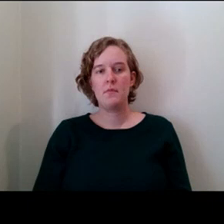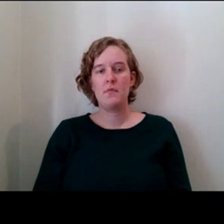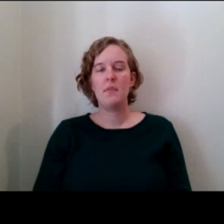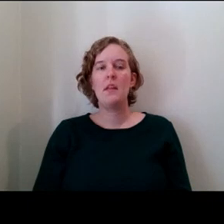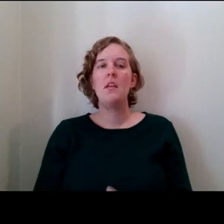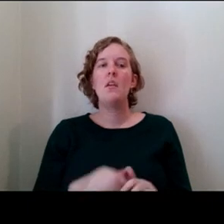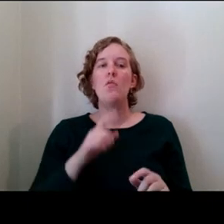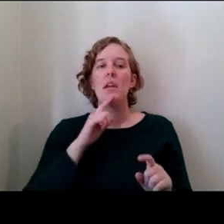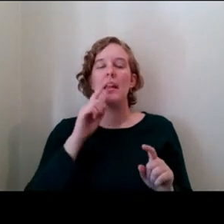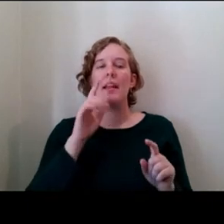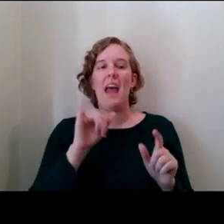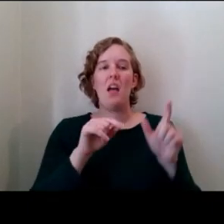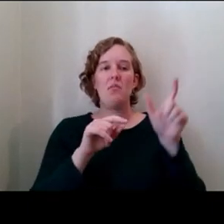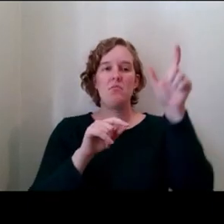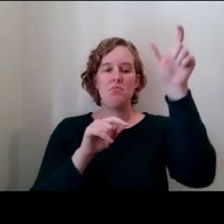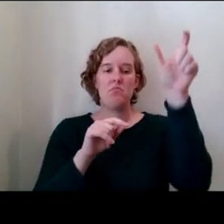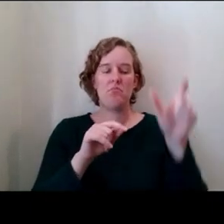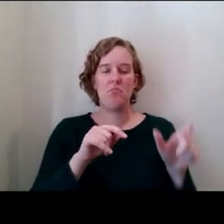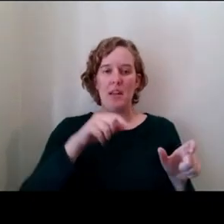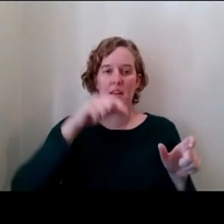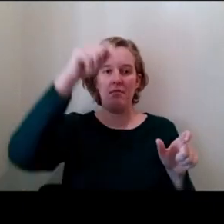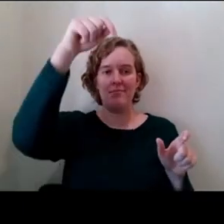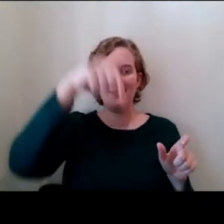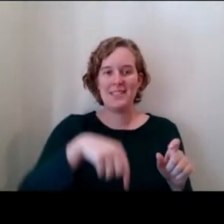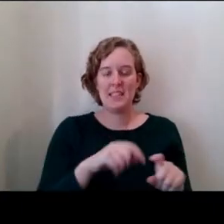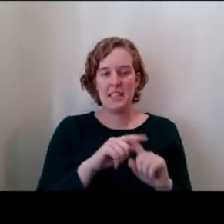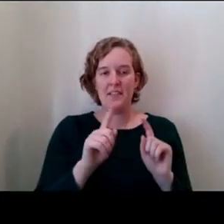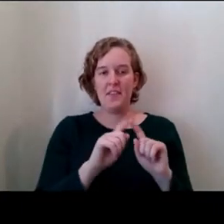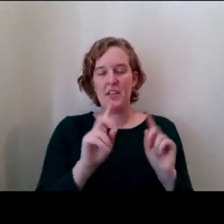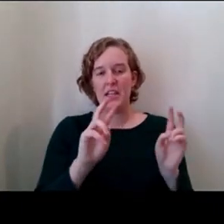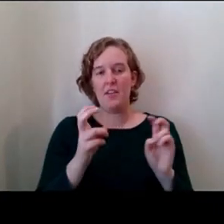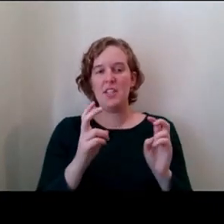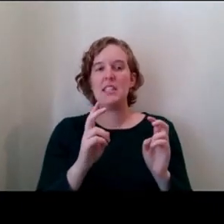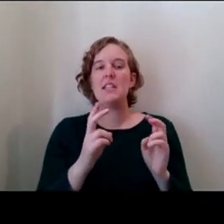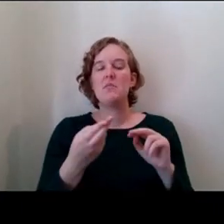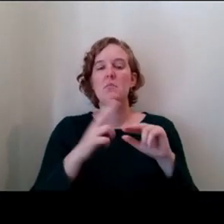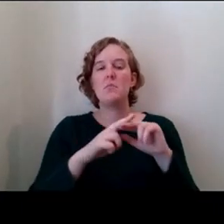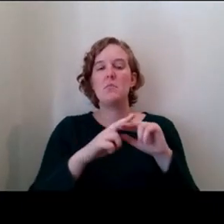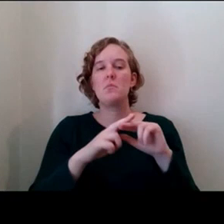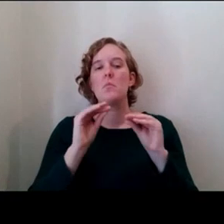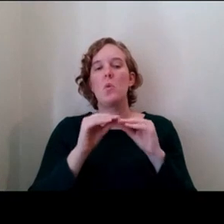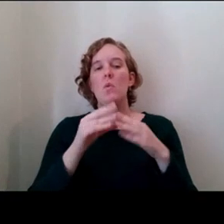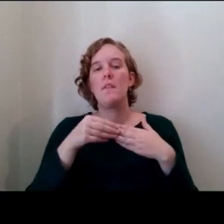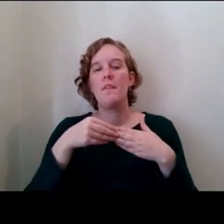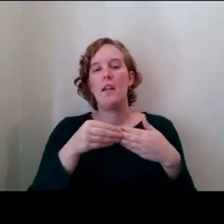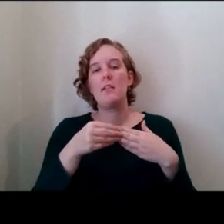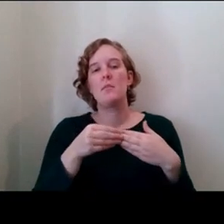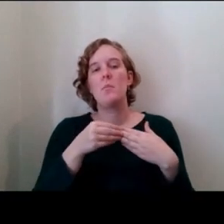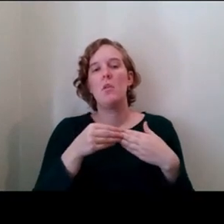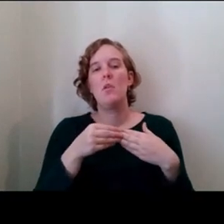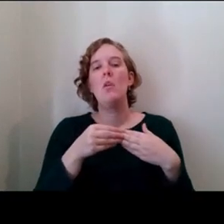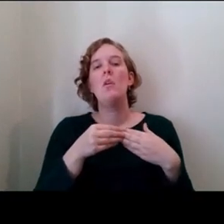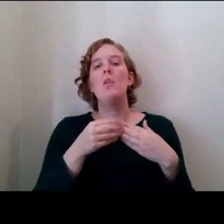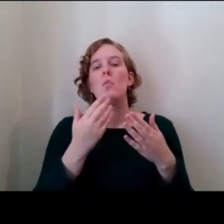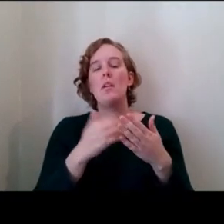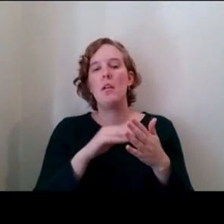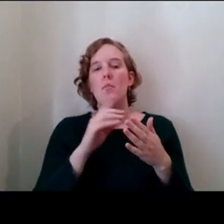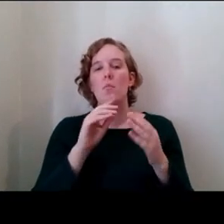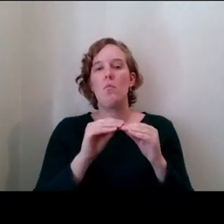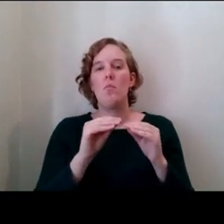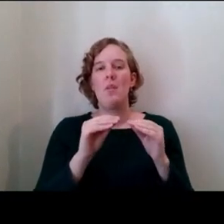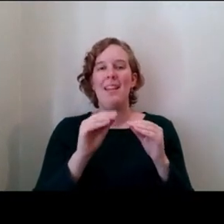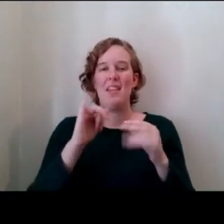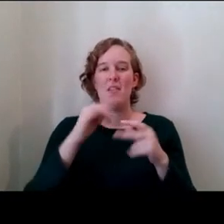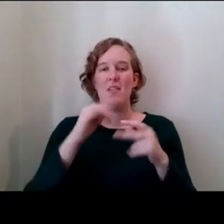So as we move down through these different categories, there is increasing flexibility. So very broadly, the products at the